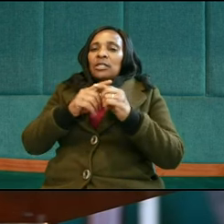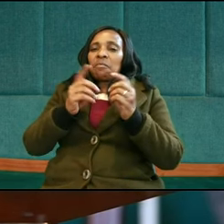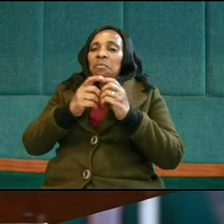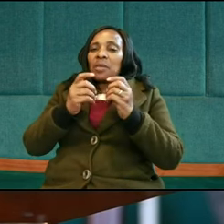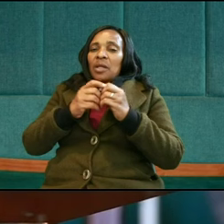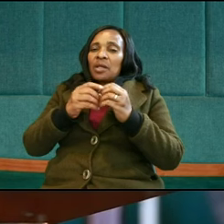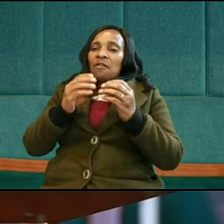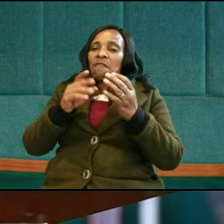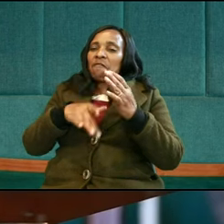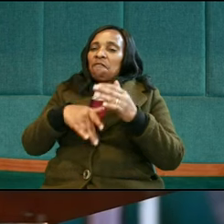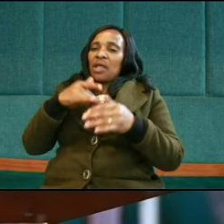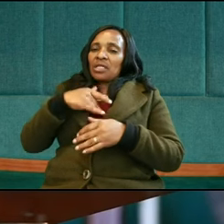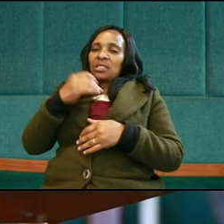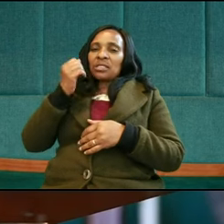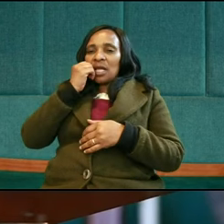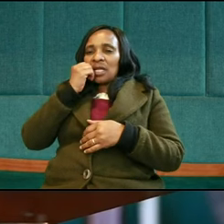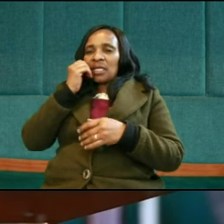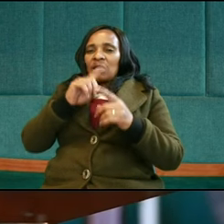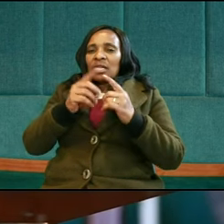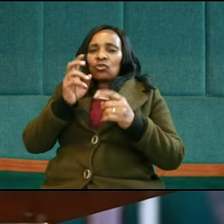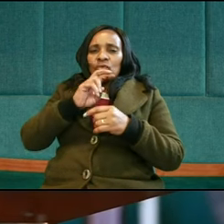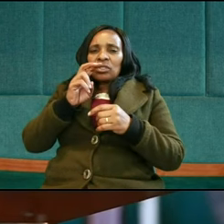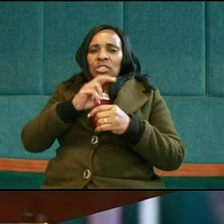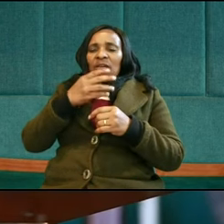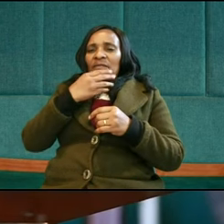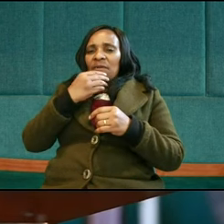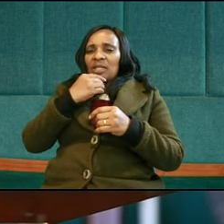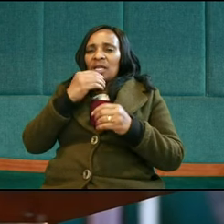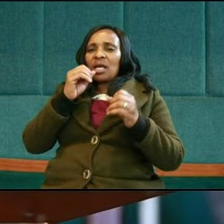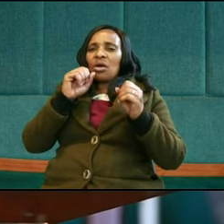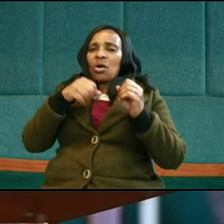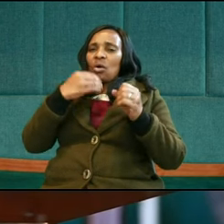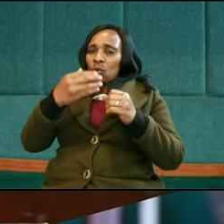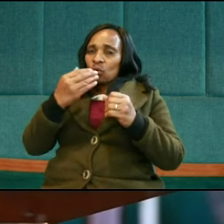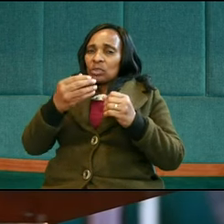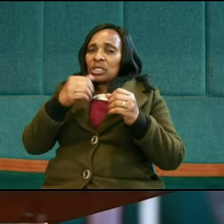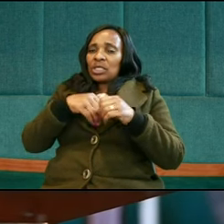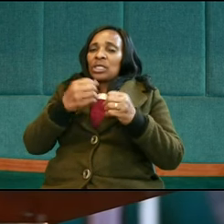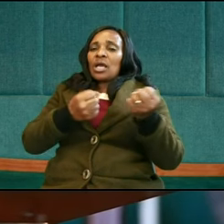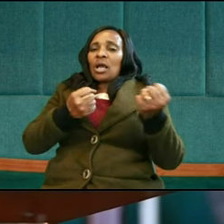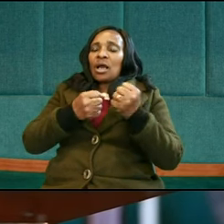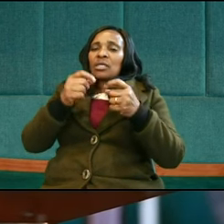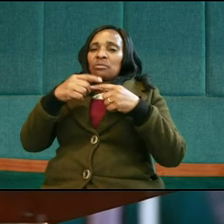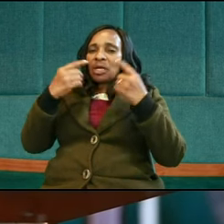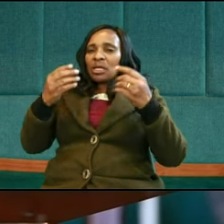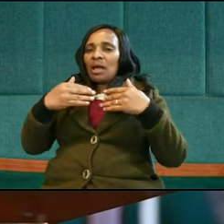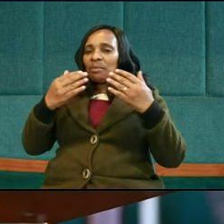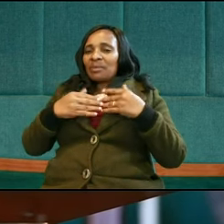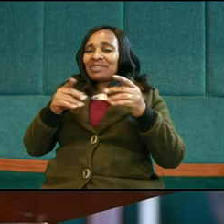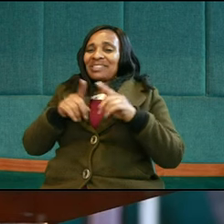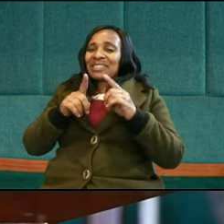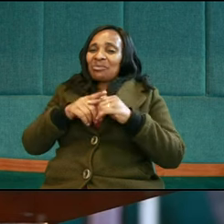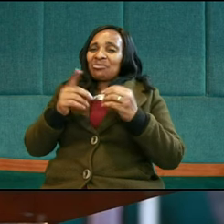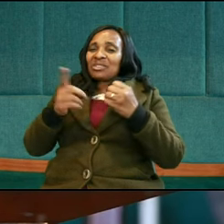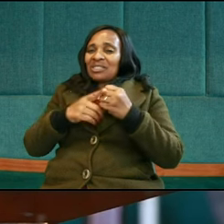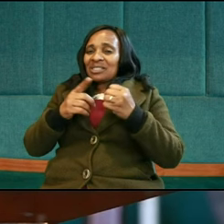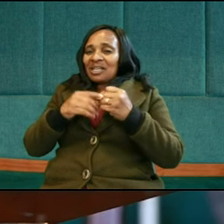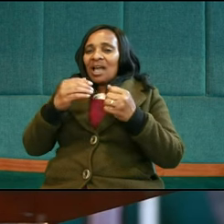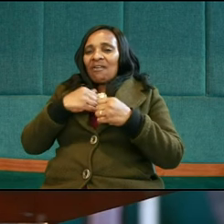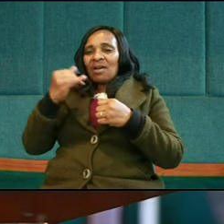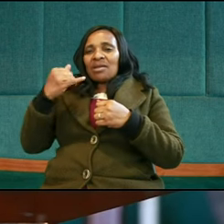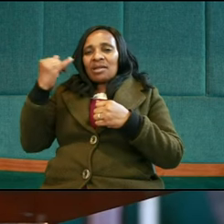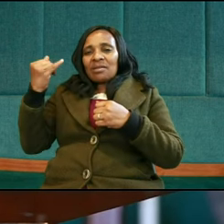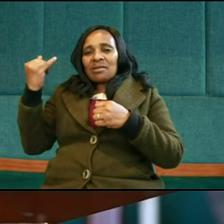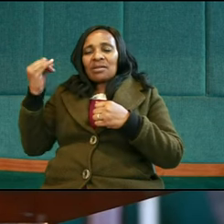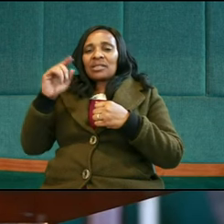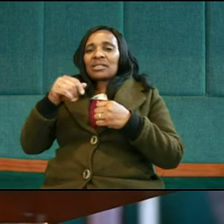sad. Amira noticed that his father wasn't smiling like her. She wanted him to be happy. Even though she was only 6, she had an idea. Come